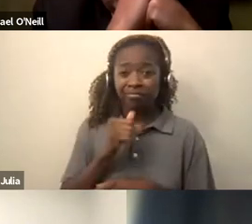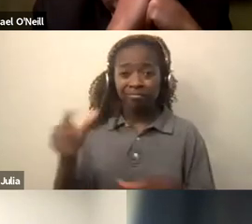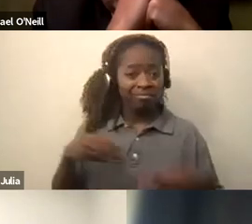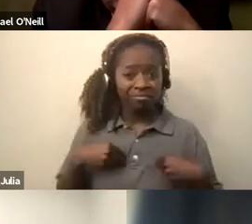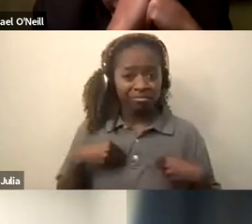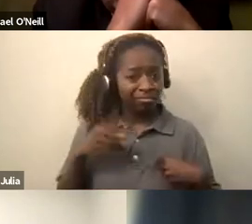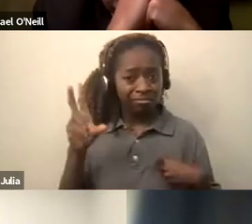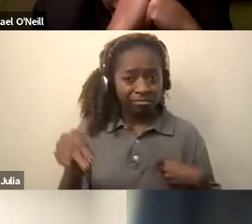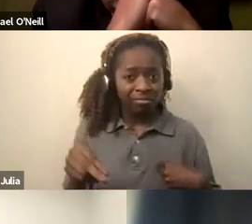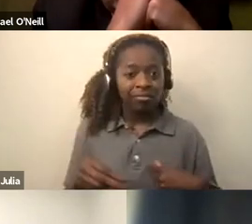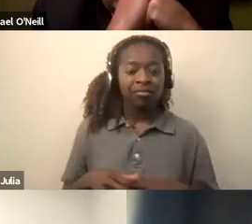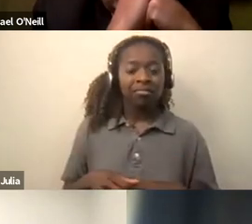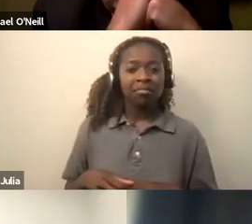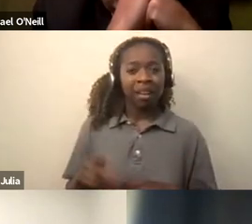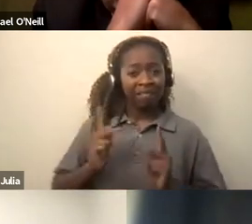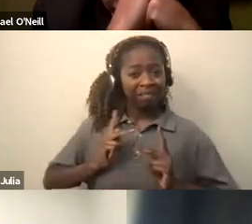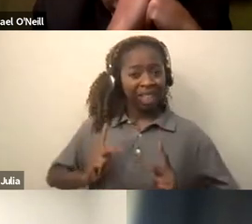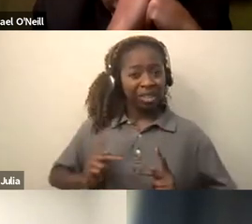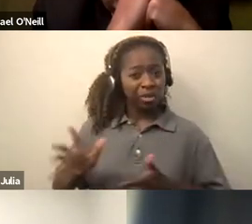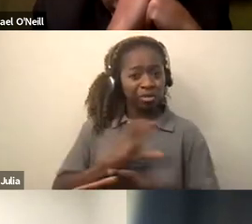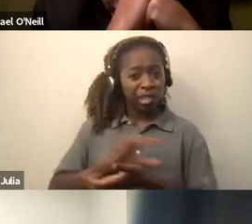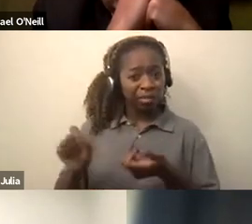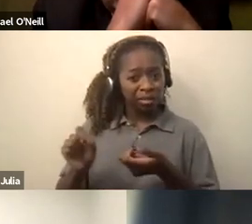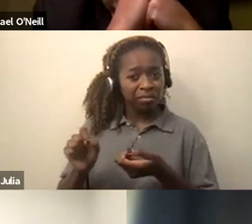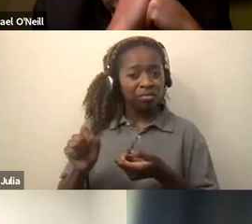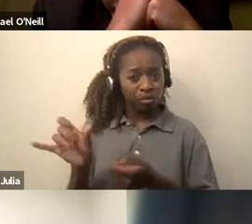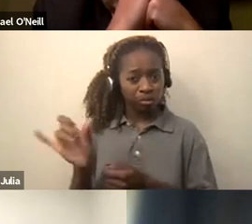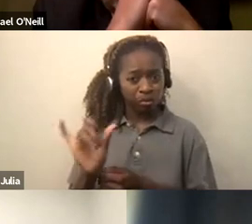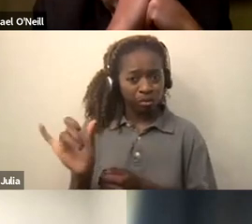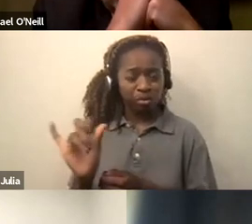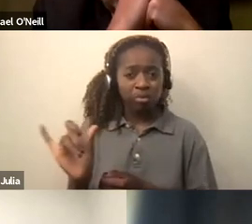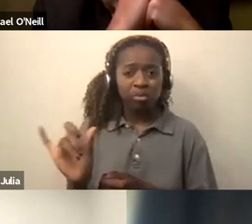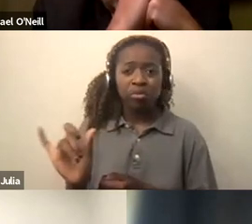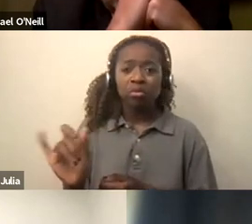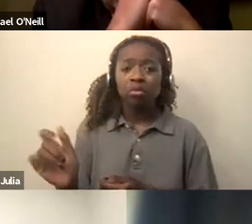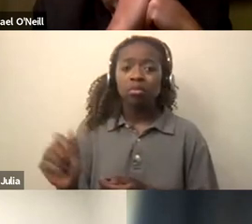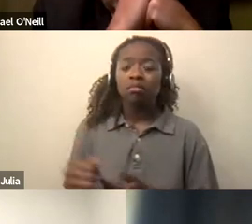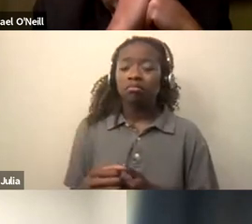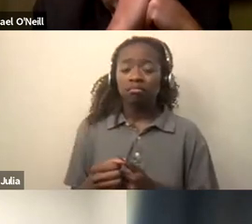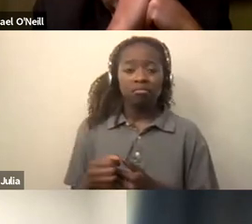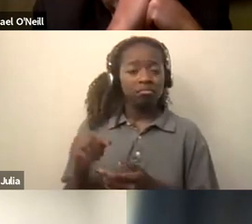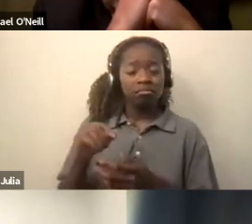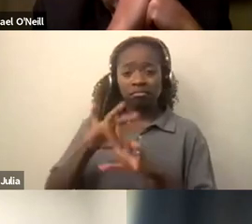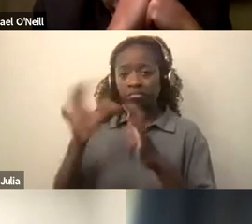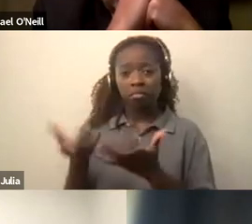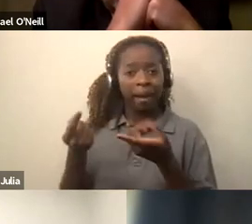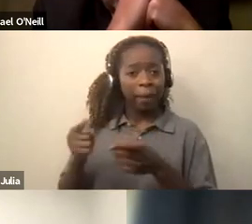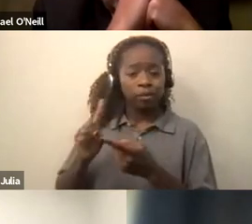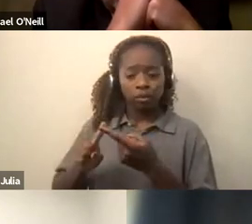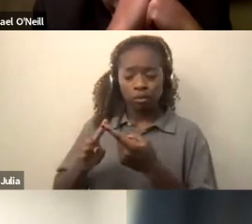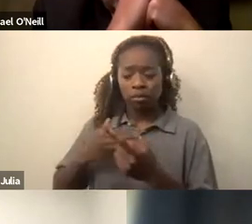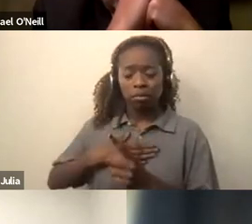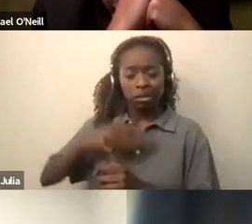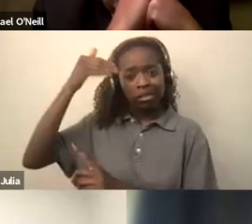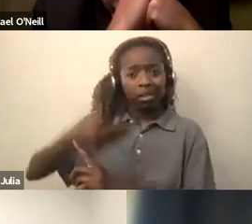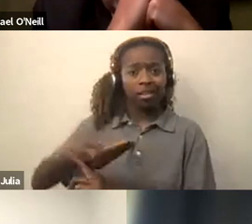the physical damage and all the damage that has been happening to my son particularly in